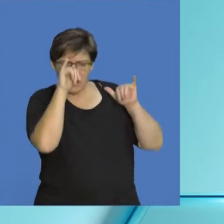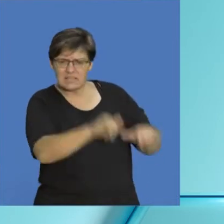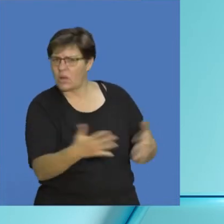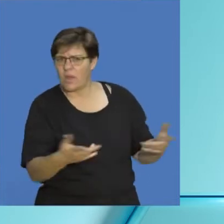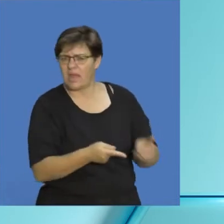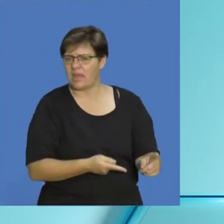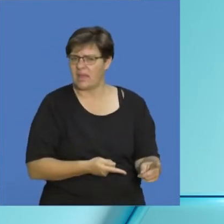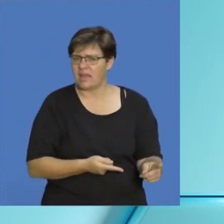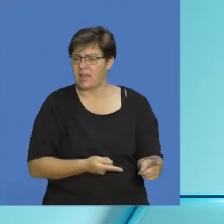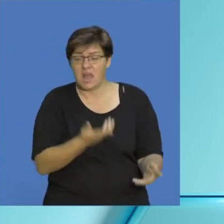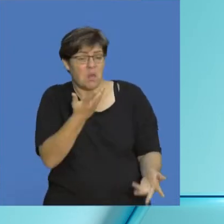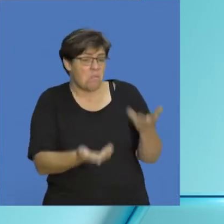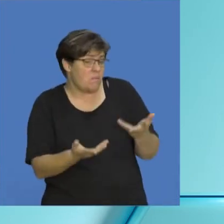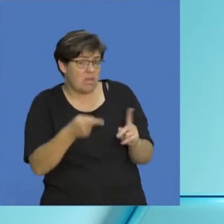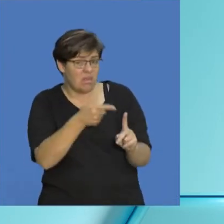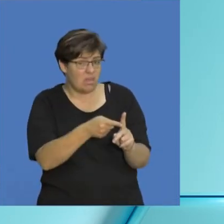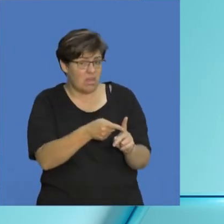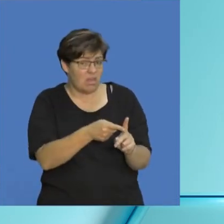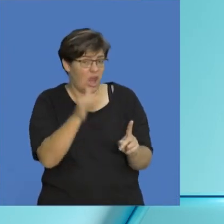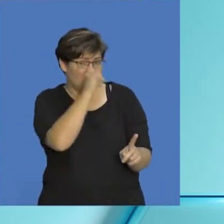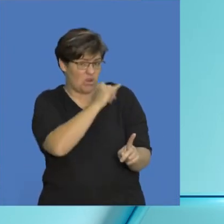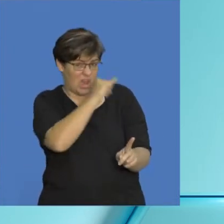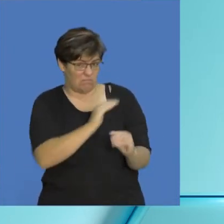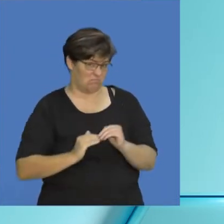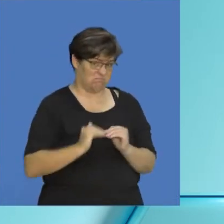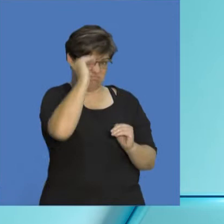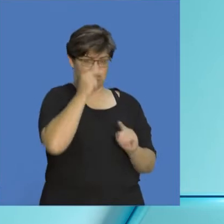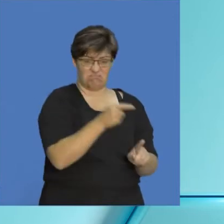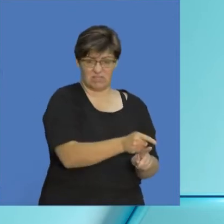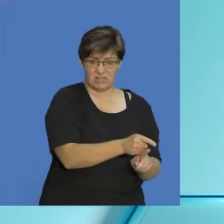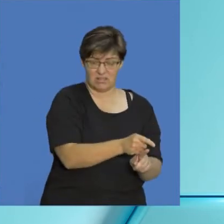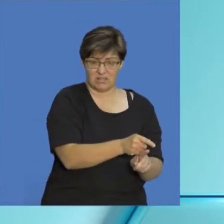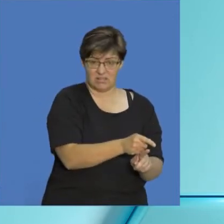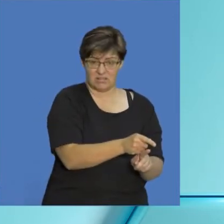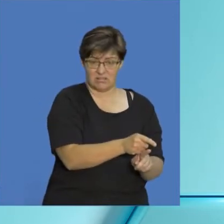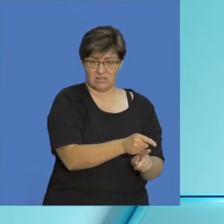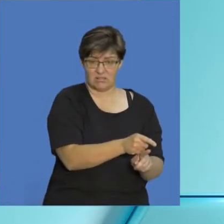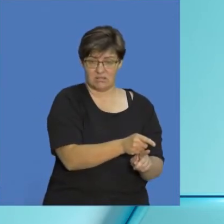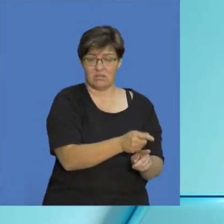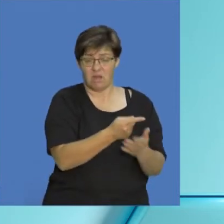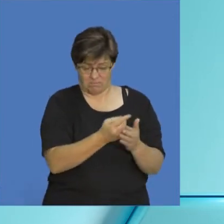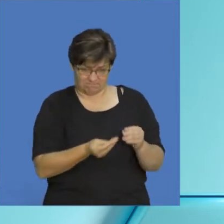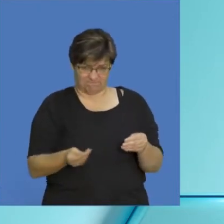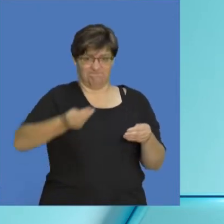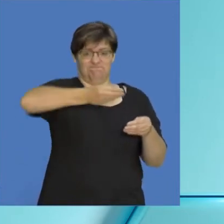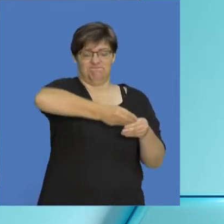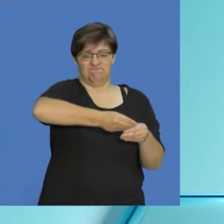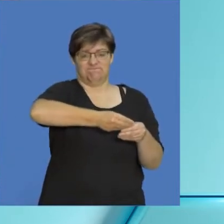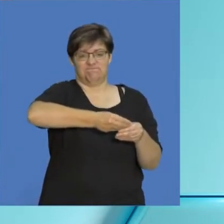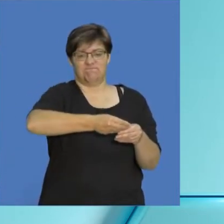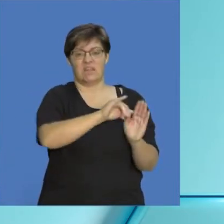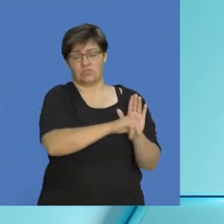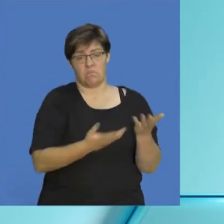area, it might probably be a high crime, okay? They might charge you high on insurance premium. Or